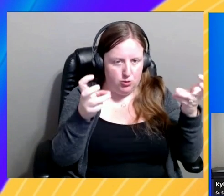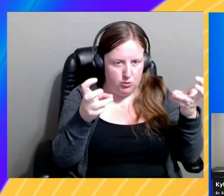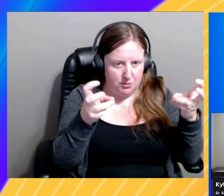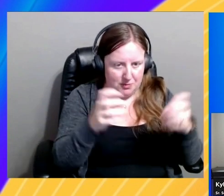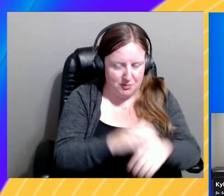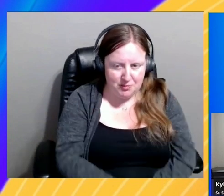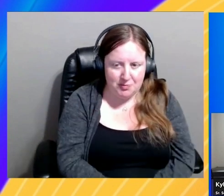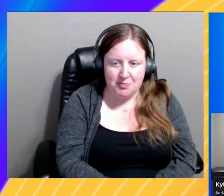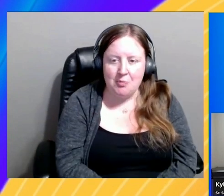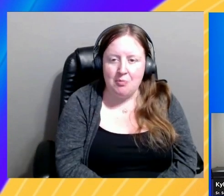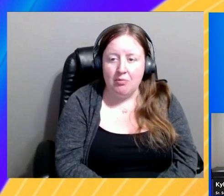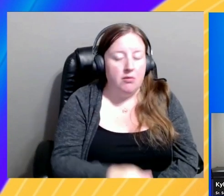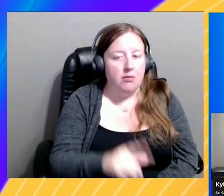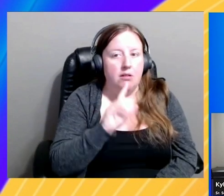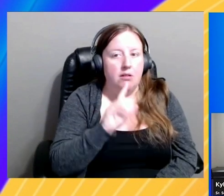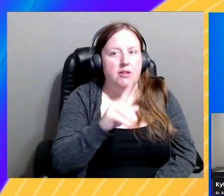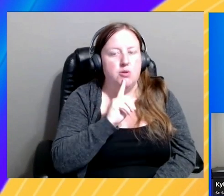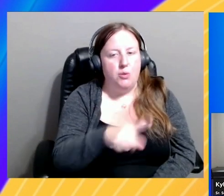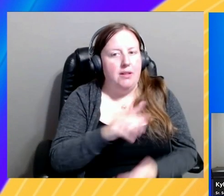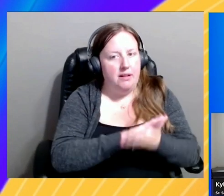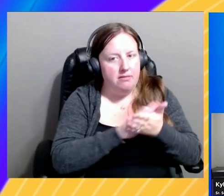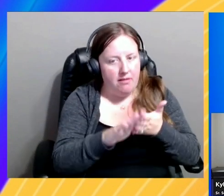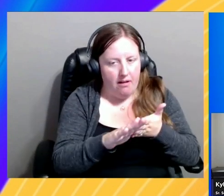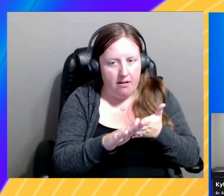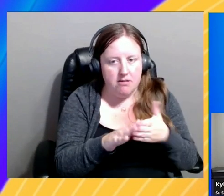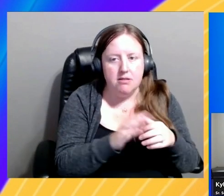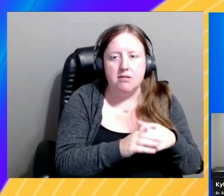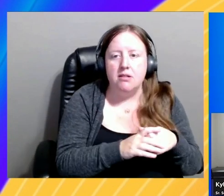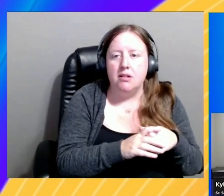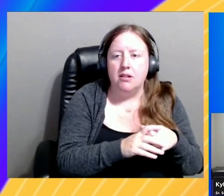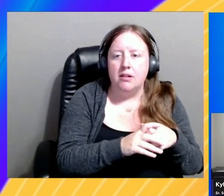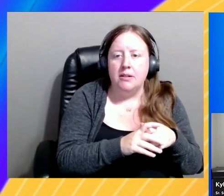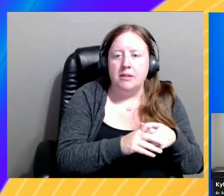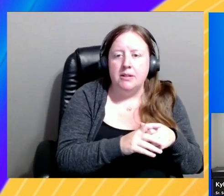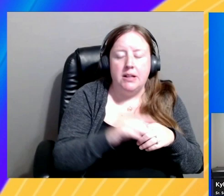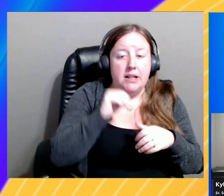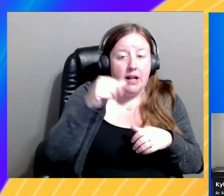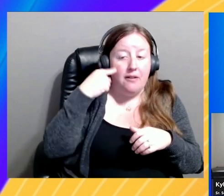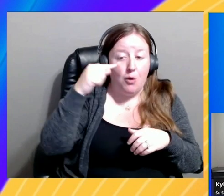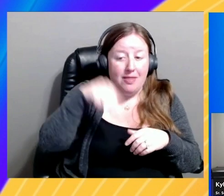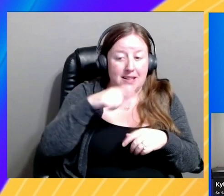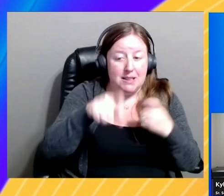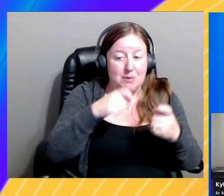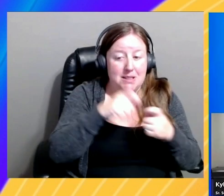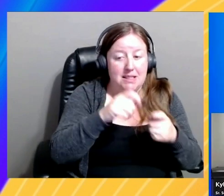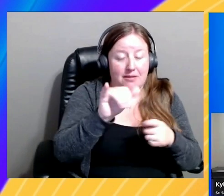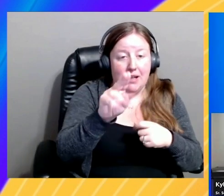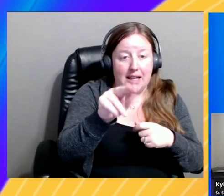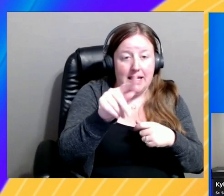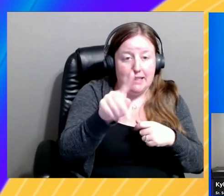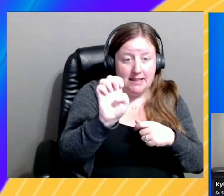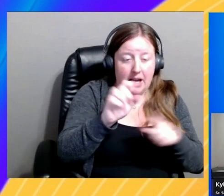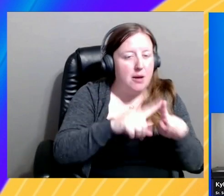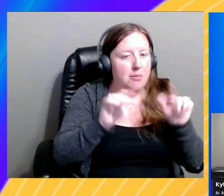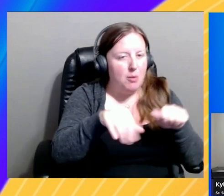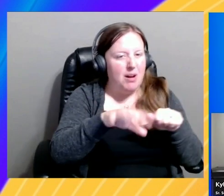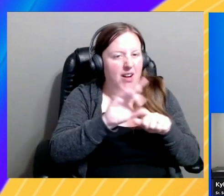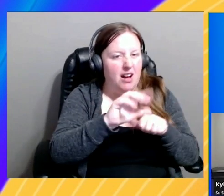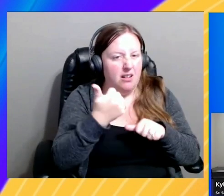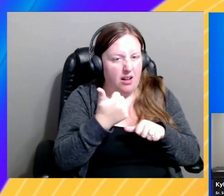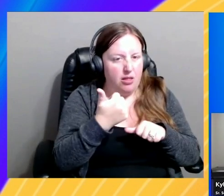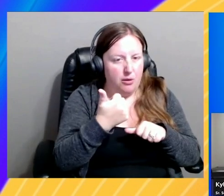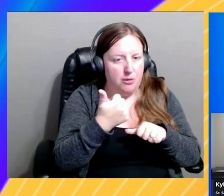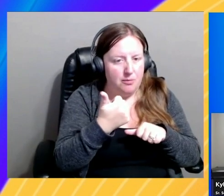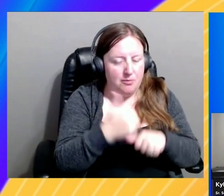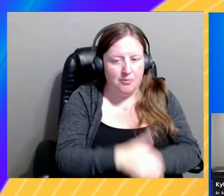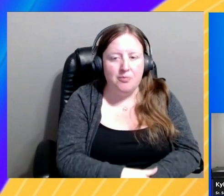which is really, really, really nice. So not for this particular insight, but we can go find another one and see